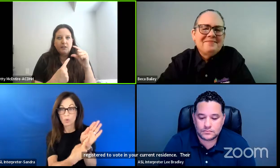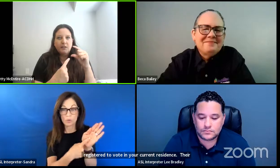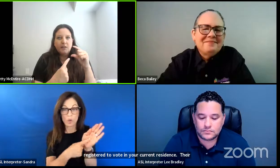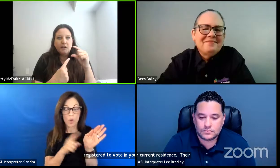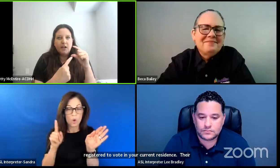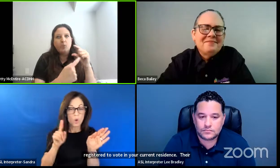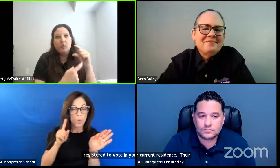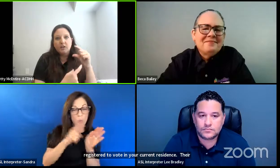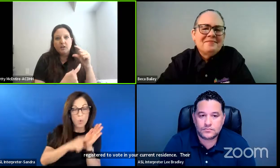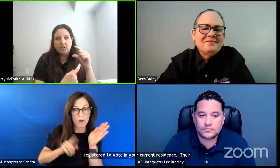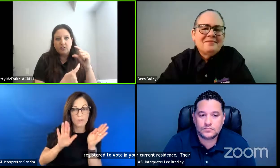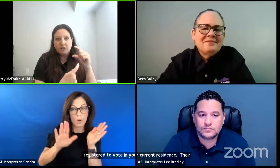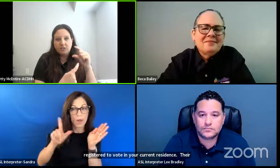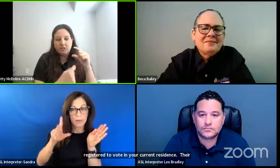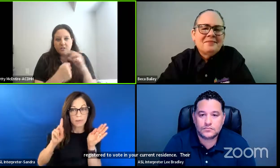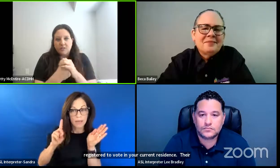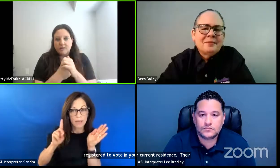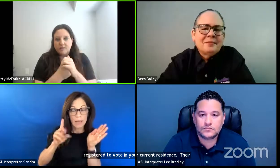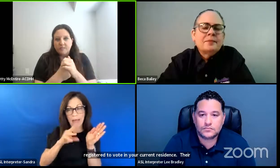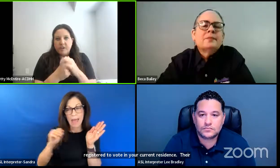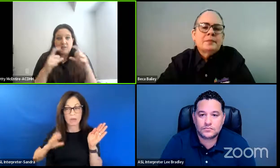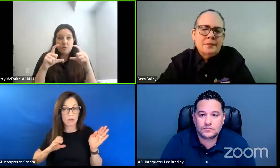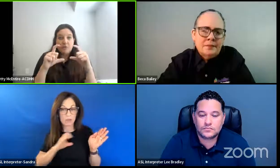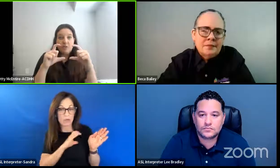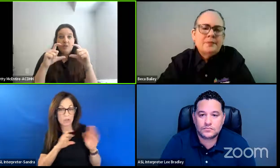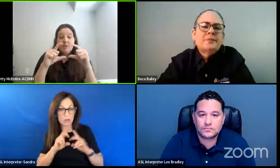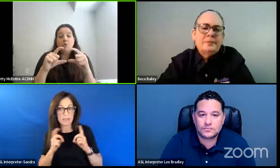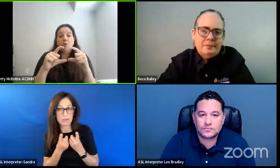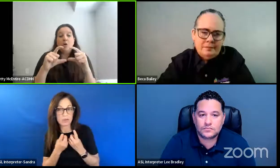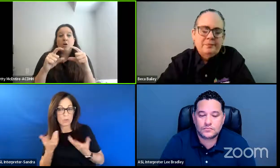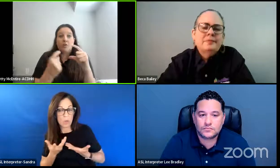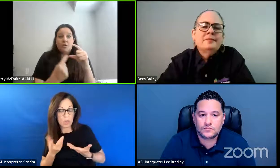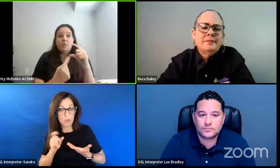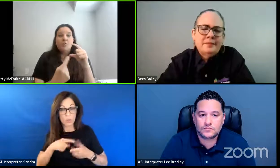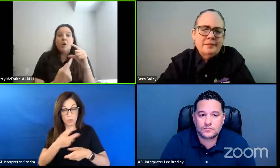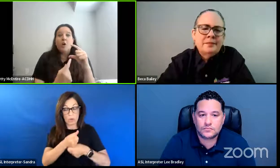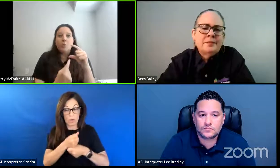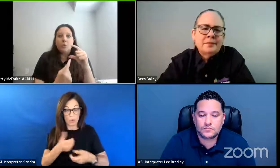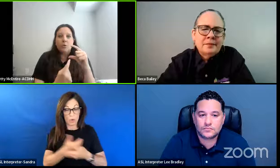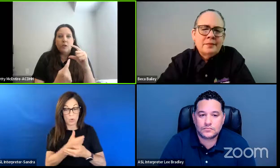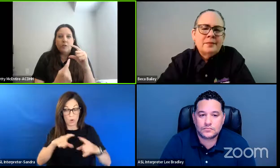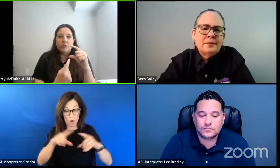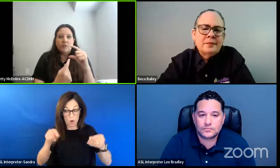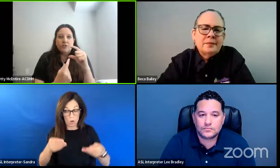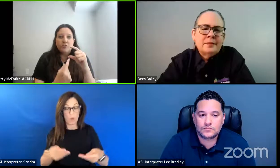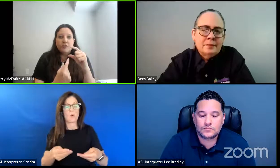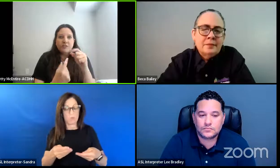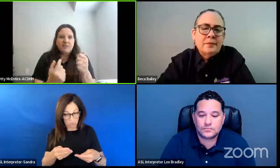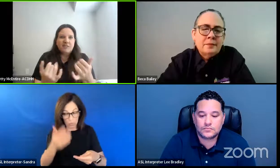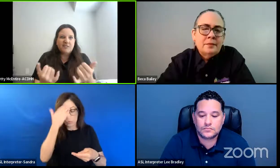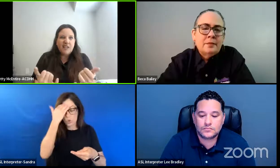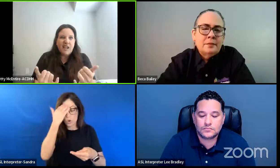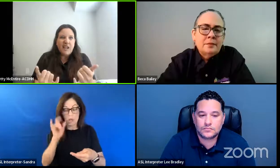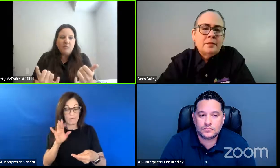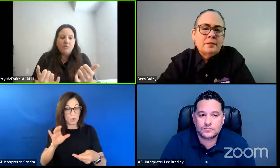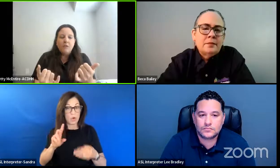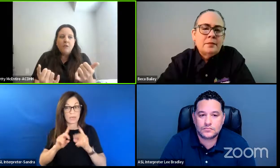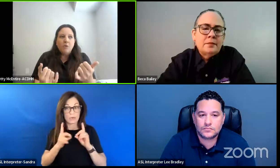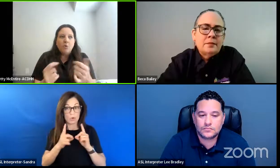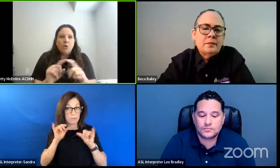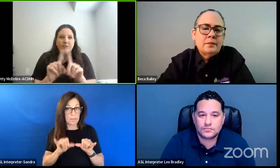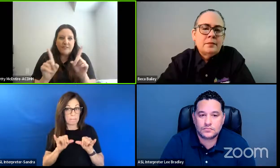LD and what your congressional district is. So when you get the new card, you'll know if your district has stayed the